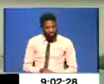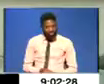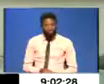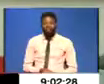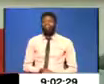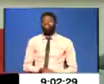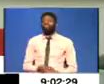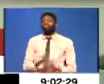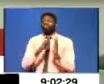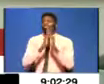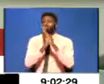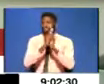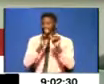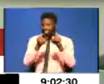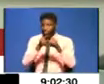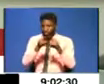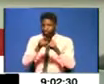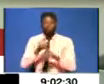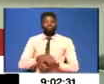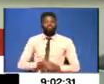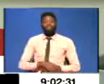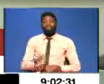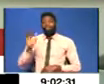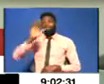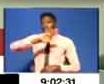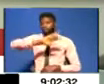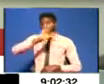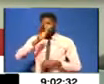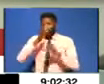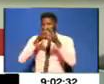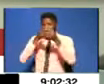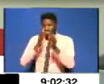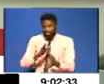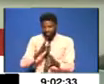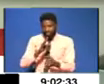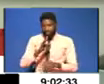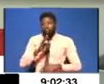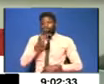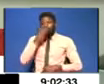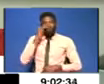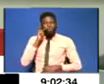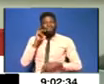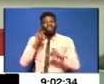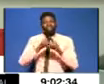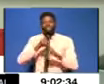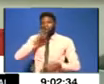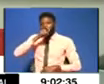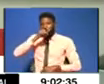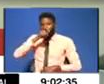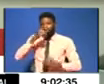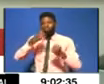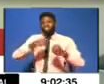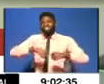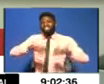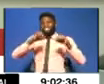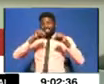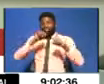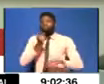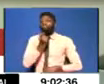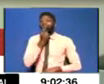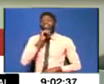particular story, Wiper Party leader Kalonzo Musyoka, KANU chairman Gideon Moi on Sunday stormed out of the ANC Delegates